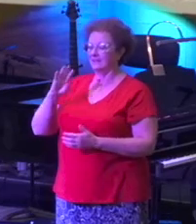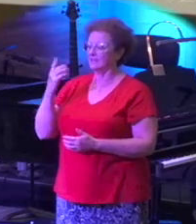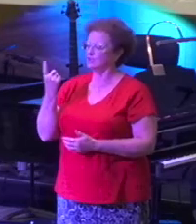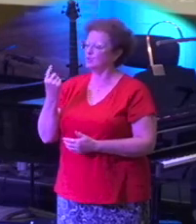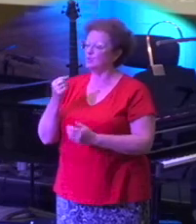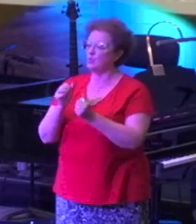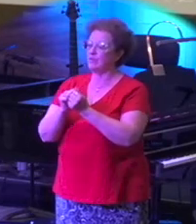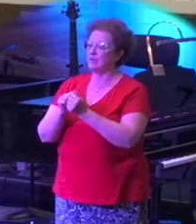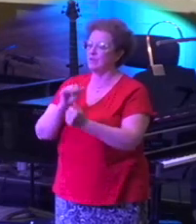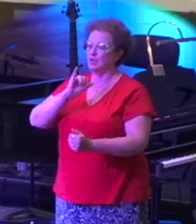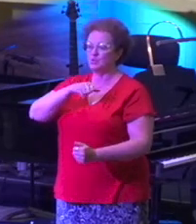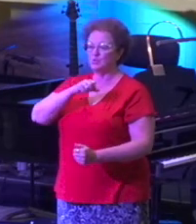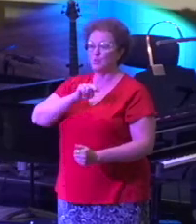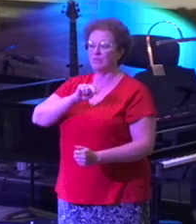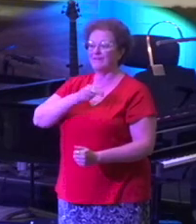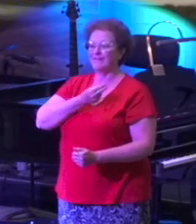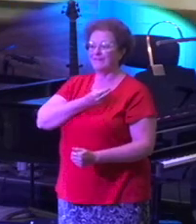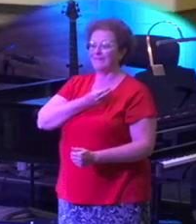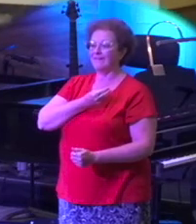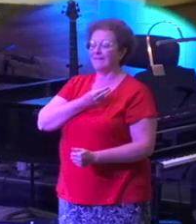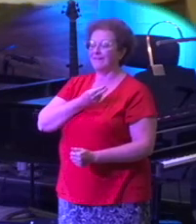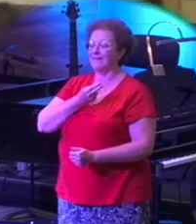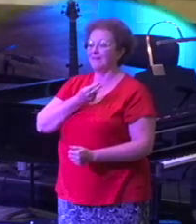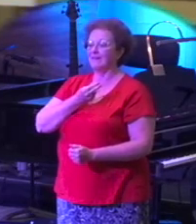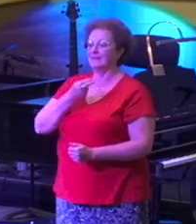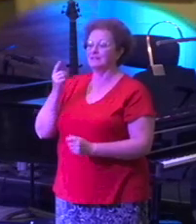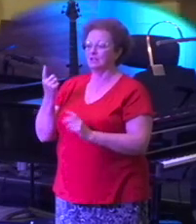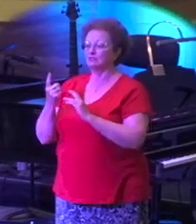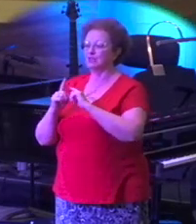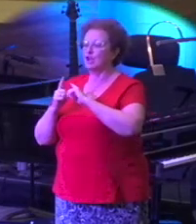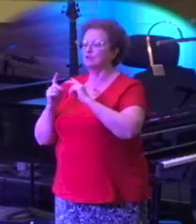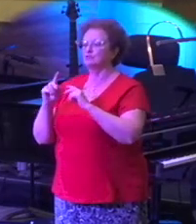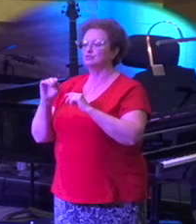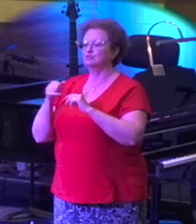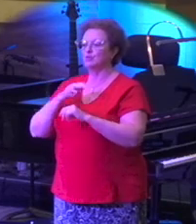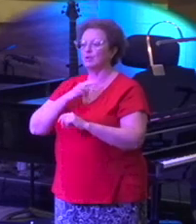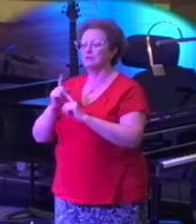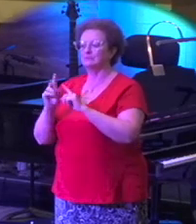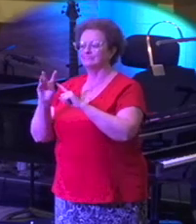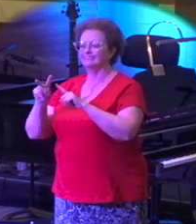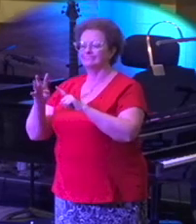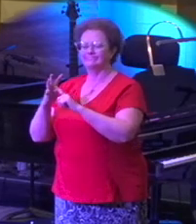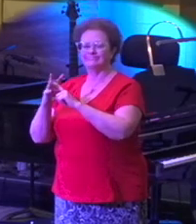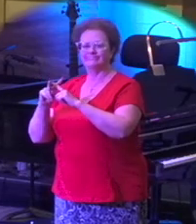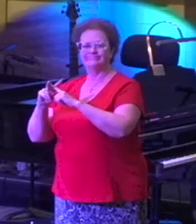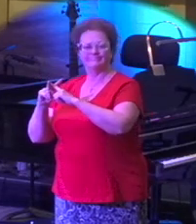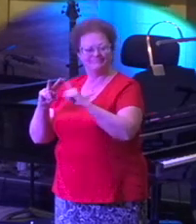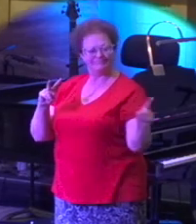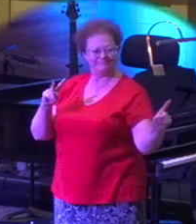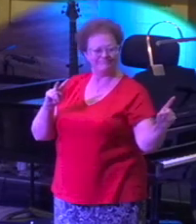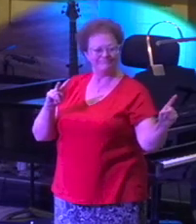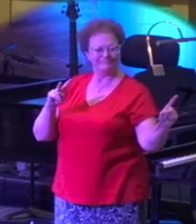fish. Jonah was screaming this way to run away from God. And what does the fish do? It turns